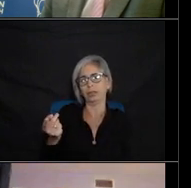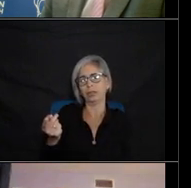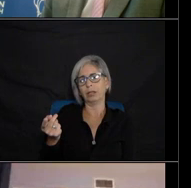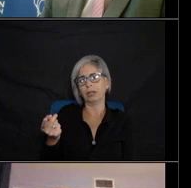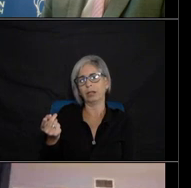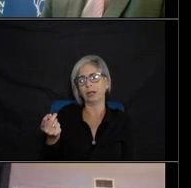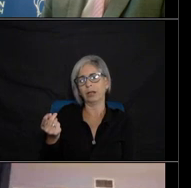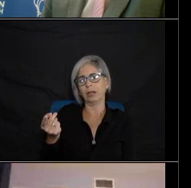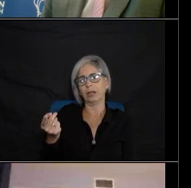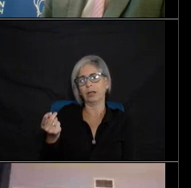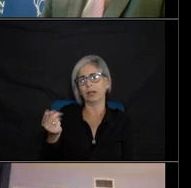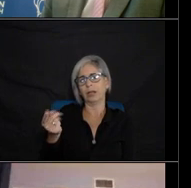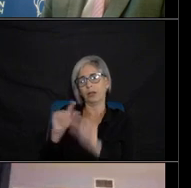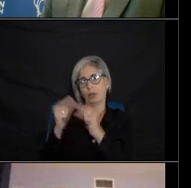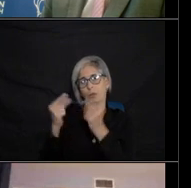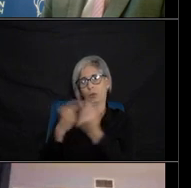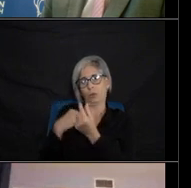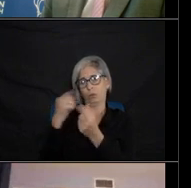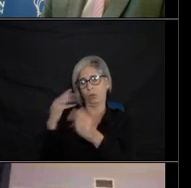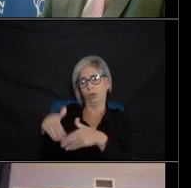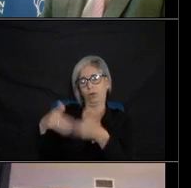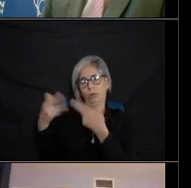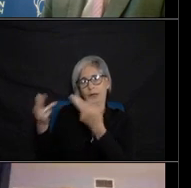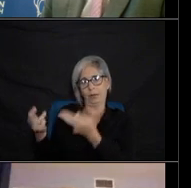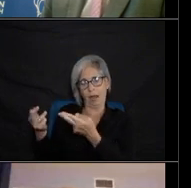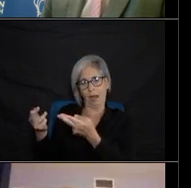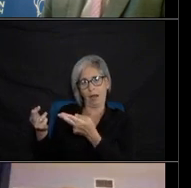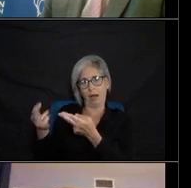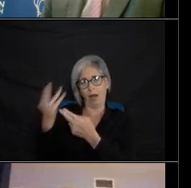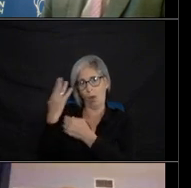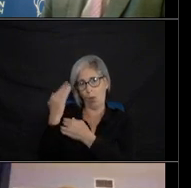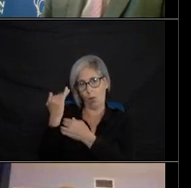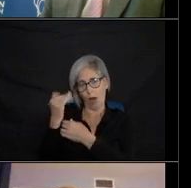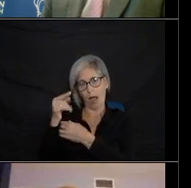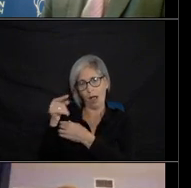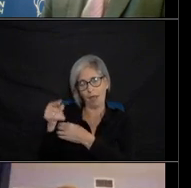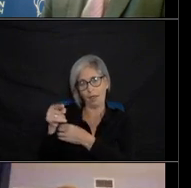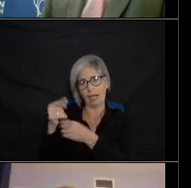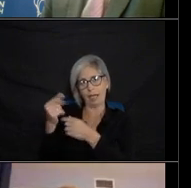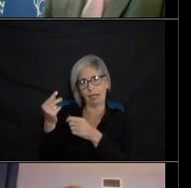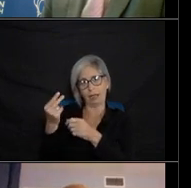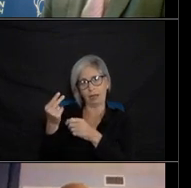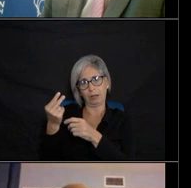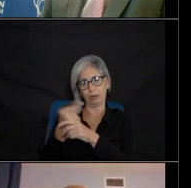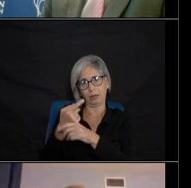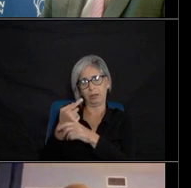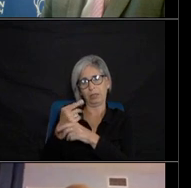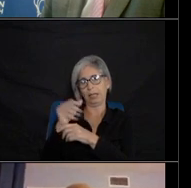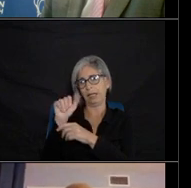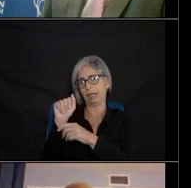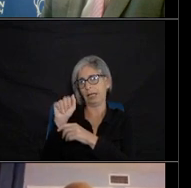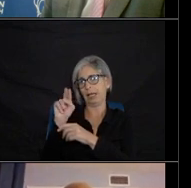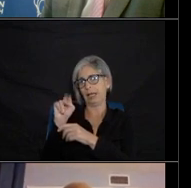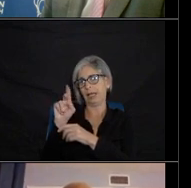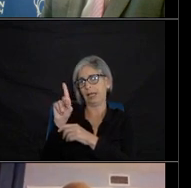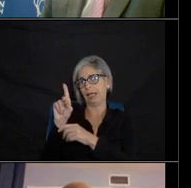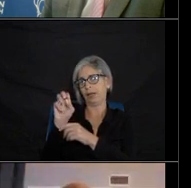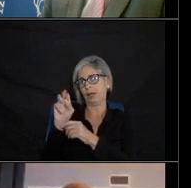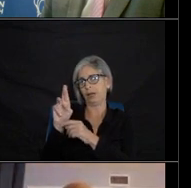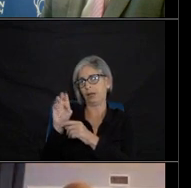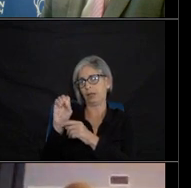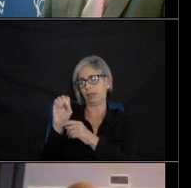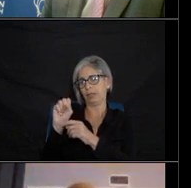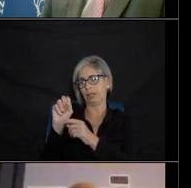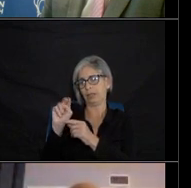The group that we would recommend, because they had completed the previous thing, is Anderson and Carr Inc. And we do have